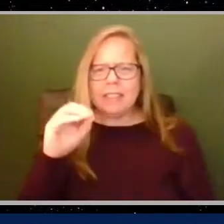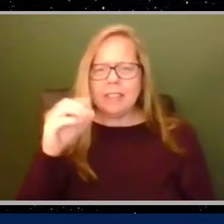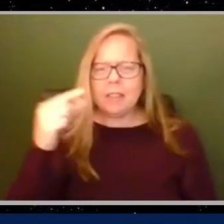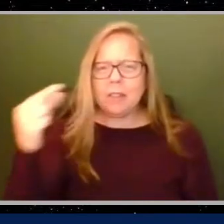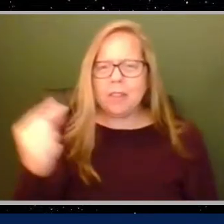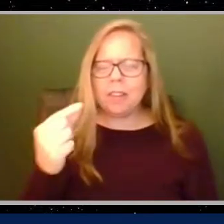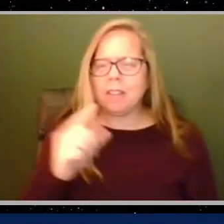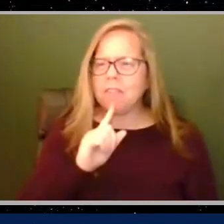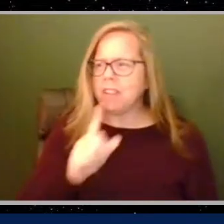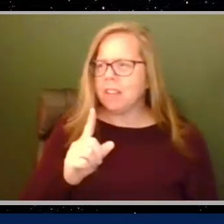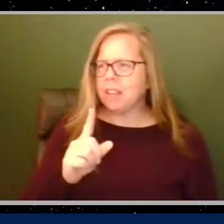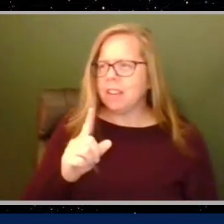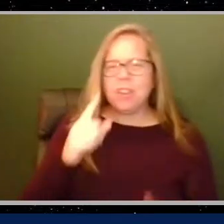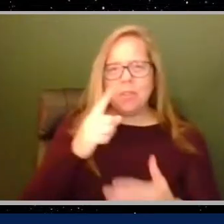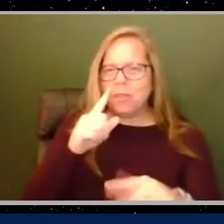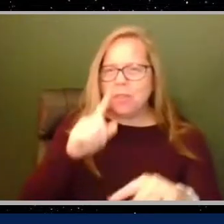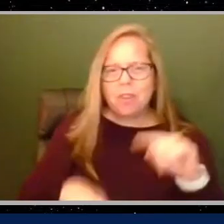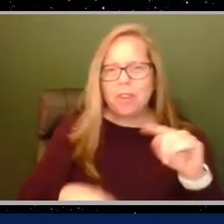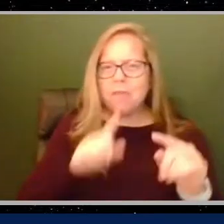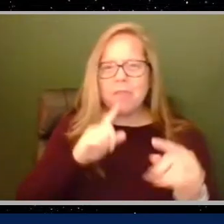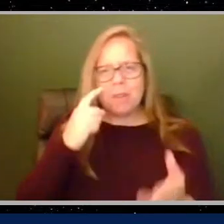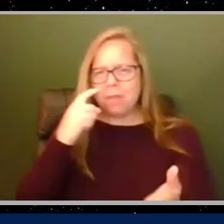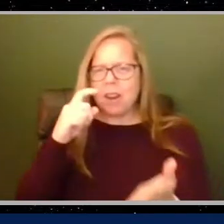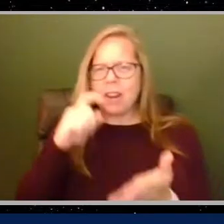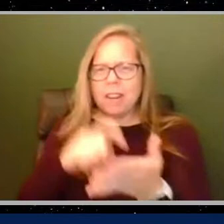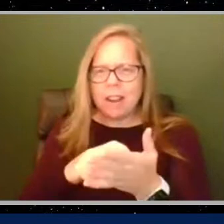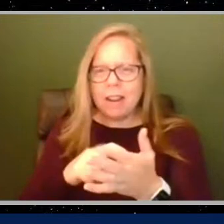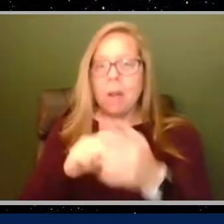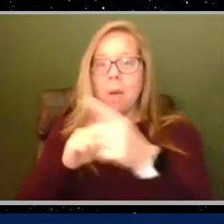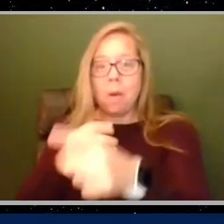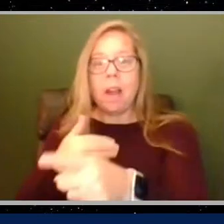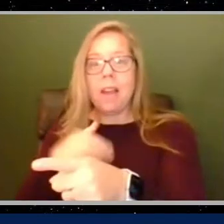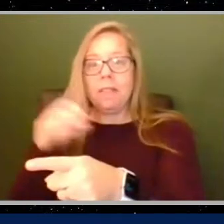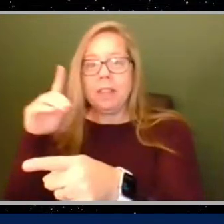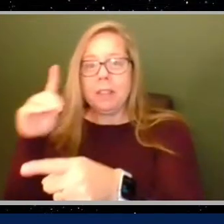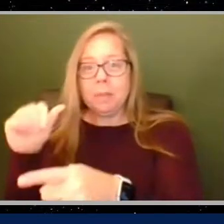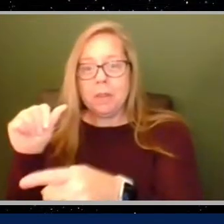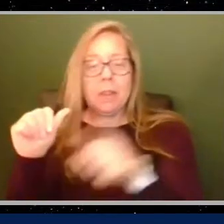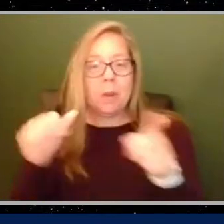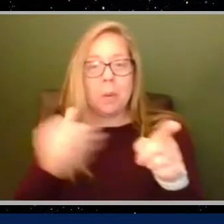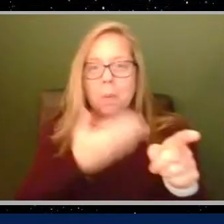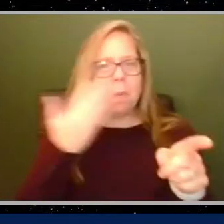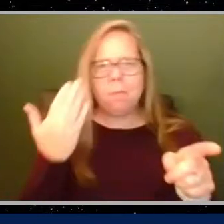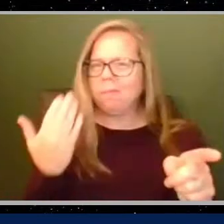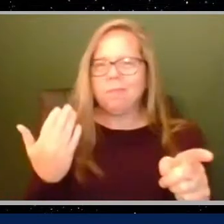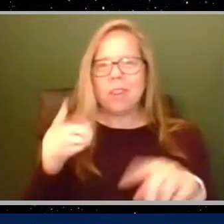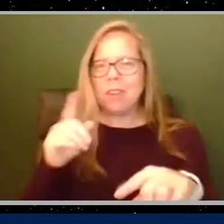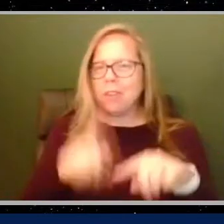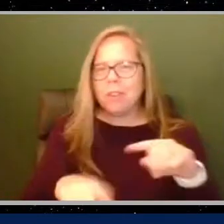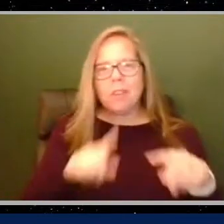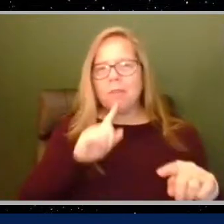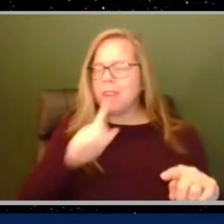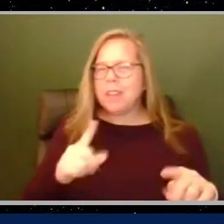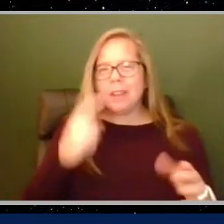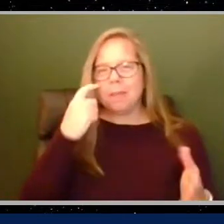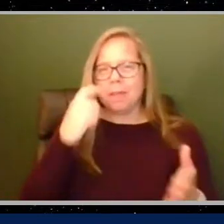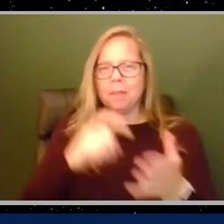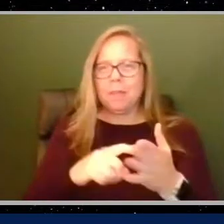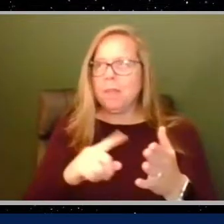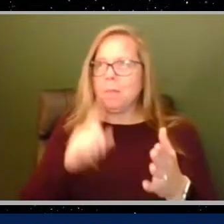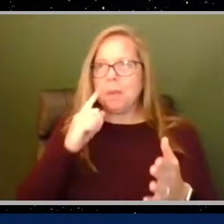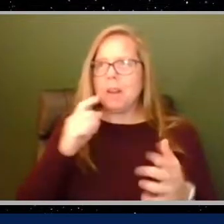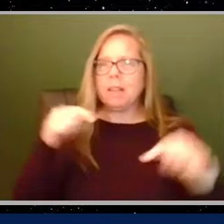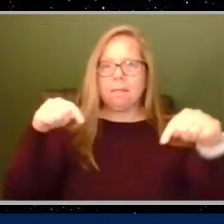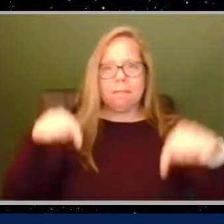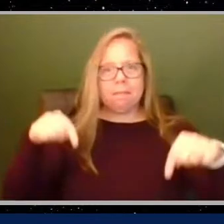who had and who didn't have a disability, because finally we found an environment that was accessible for the majority of people.